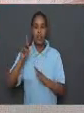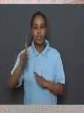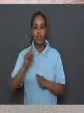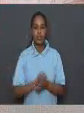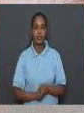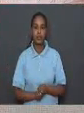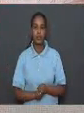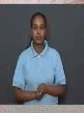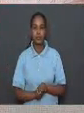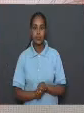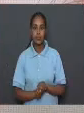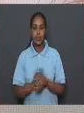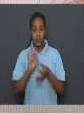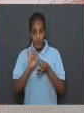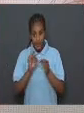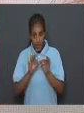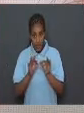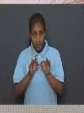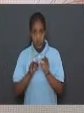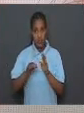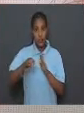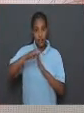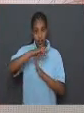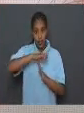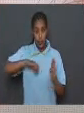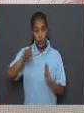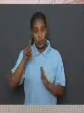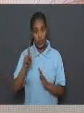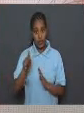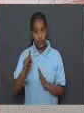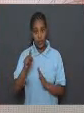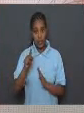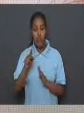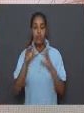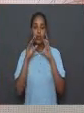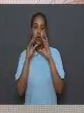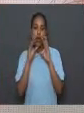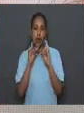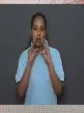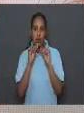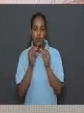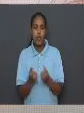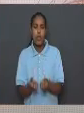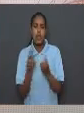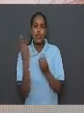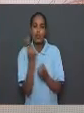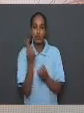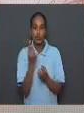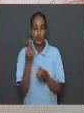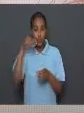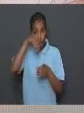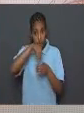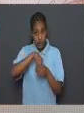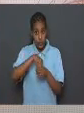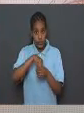We will define electroplating and talk about its many uses, including